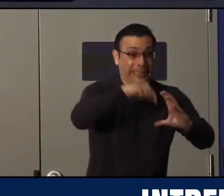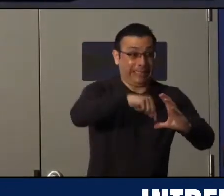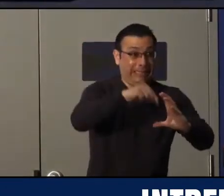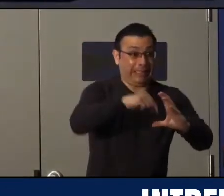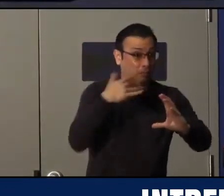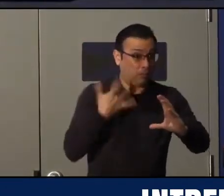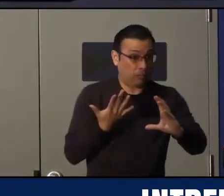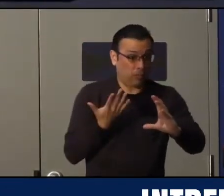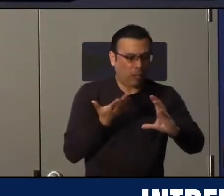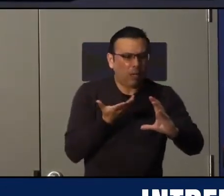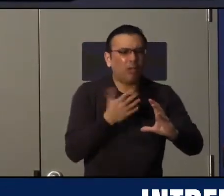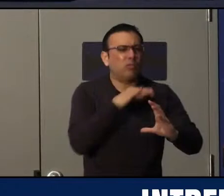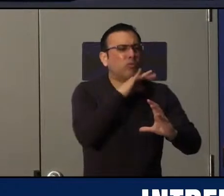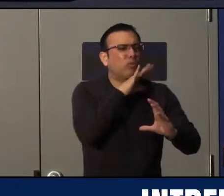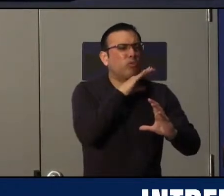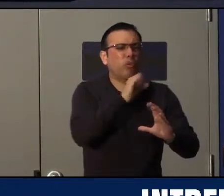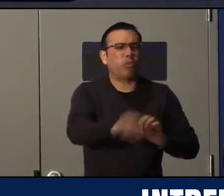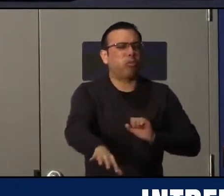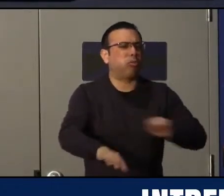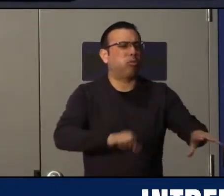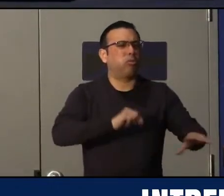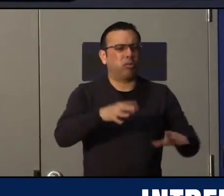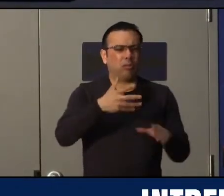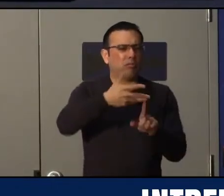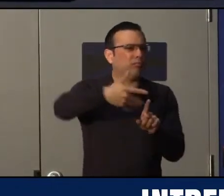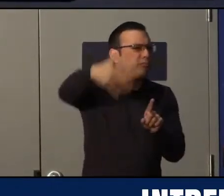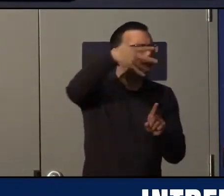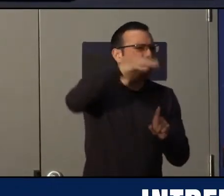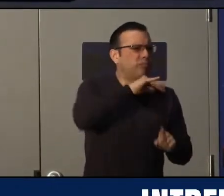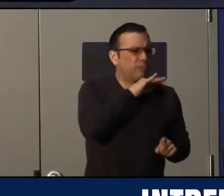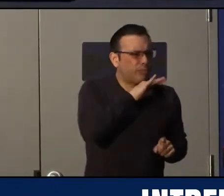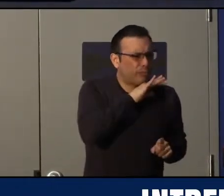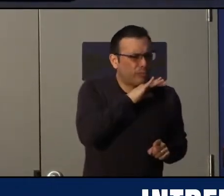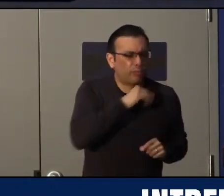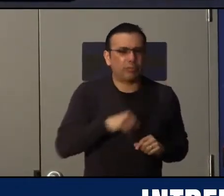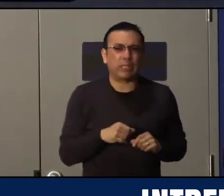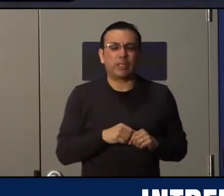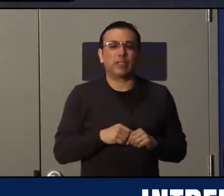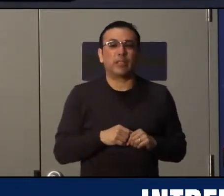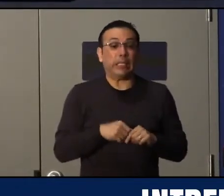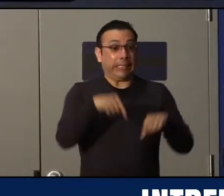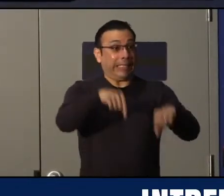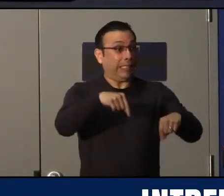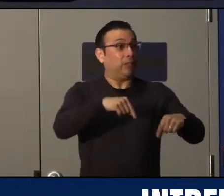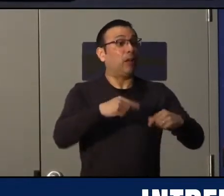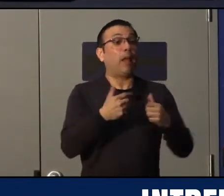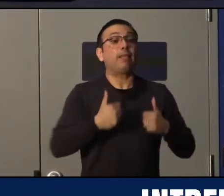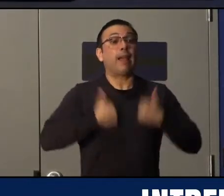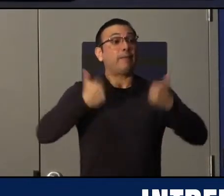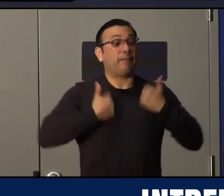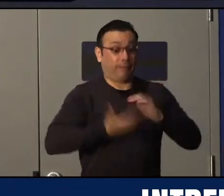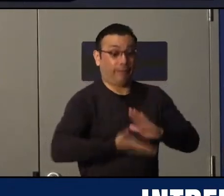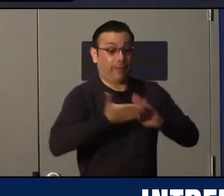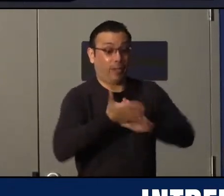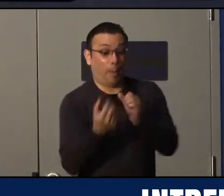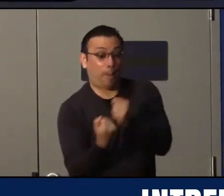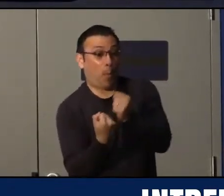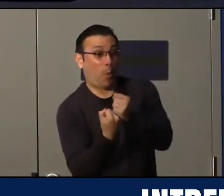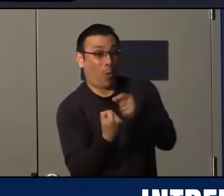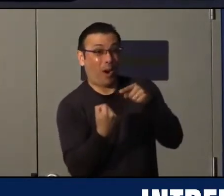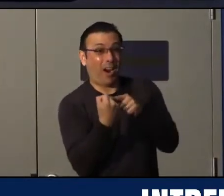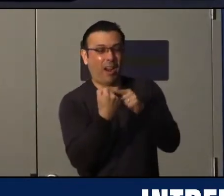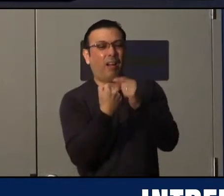and our soils. We are experiencing devastating impacts to our planetary life support system and to all life we share our